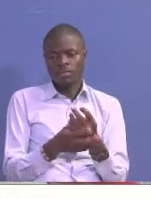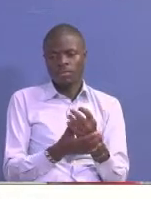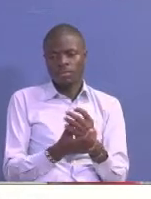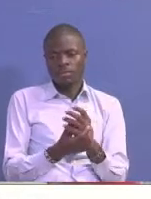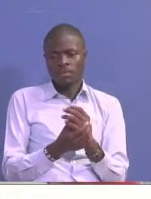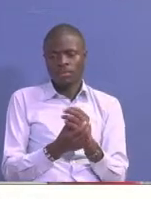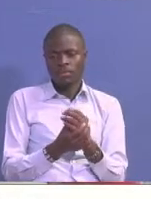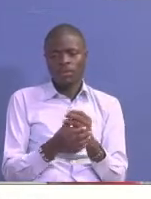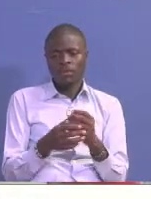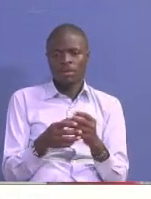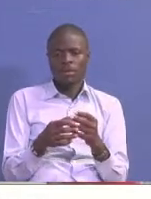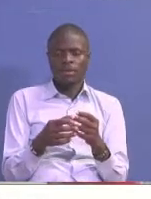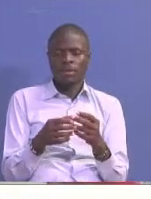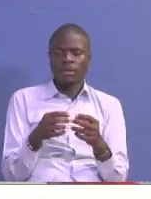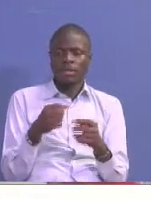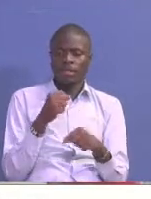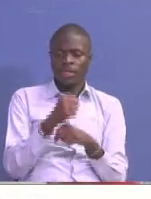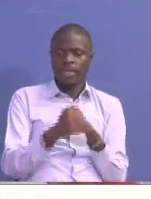the year